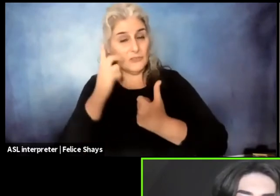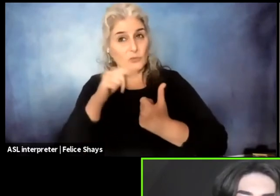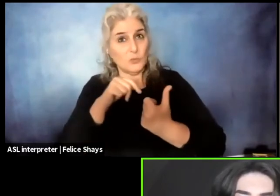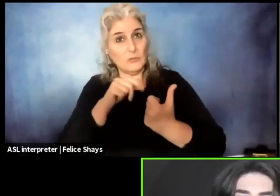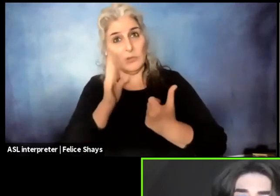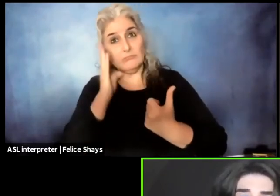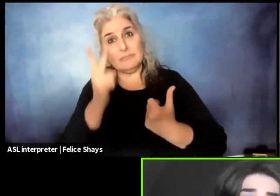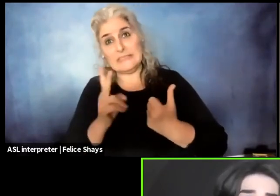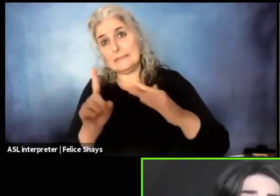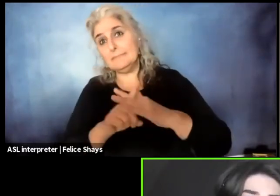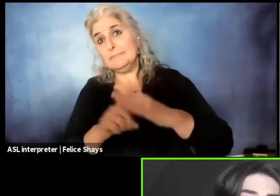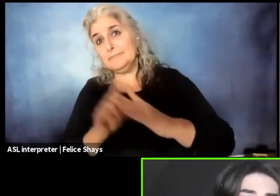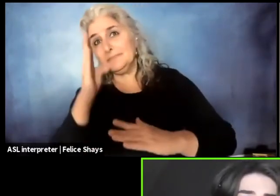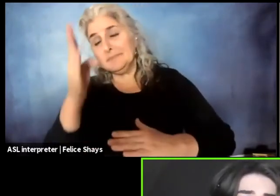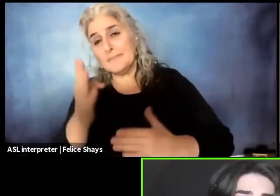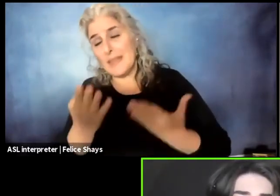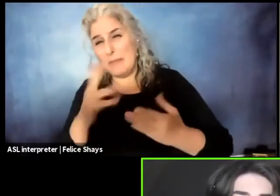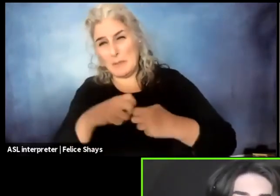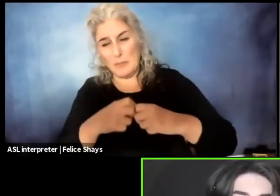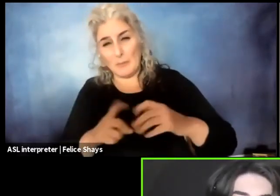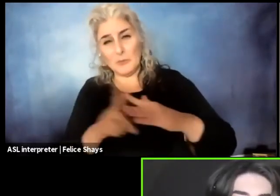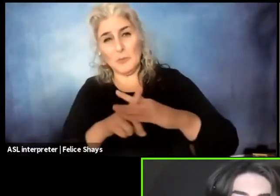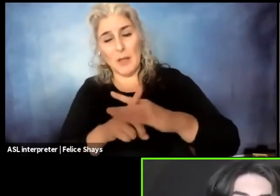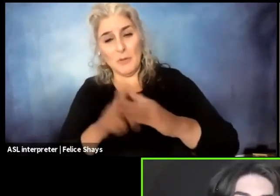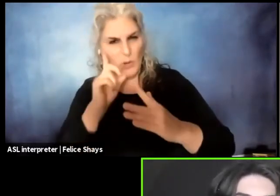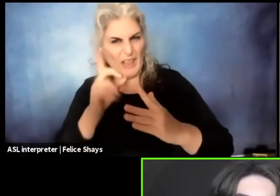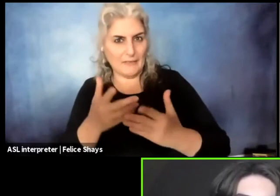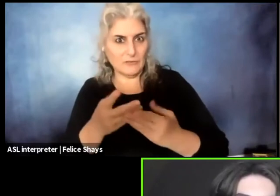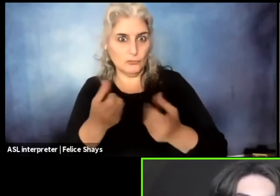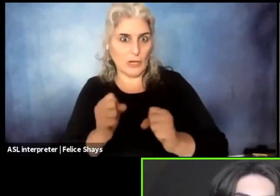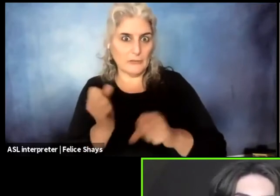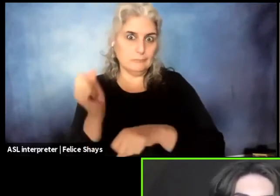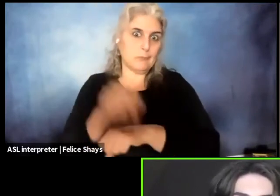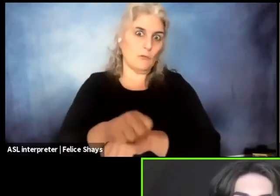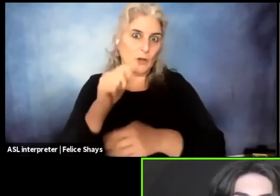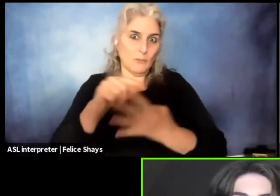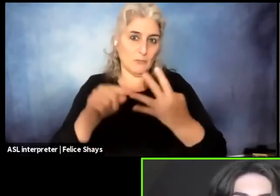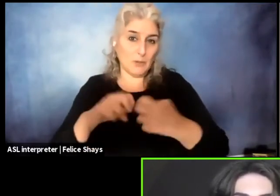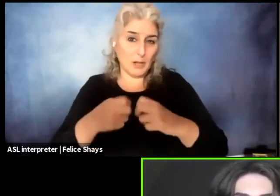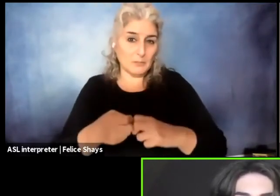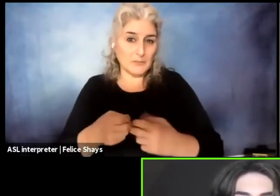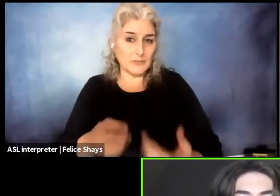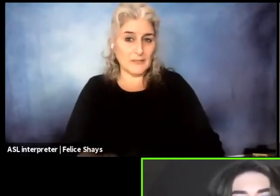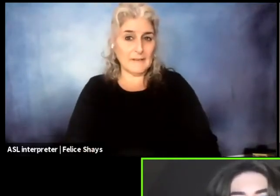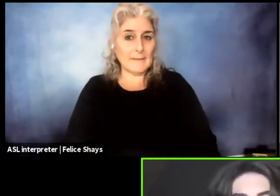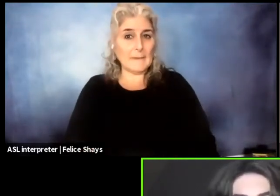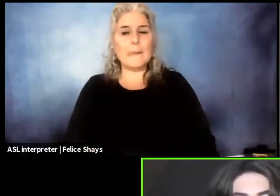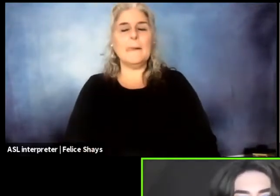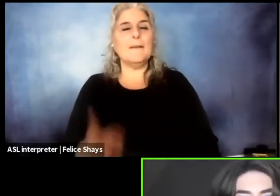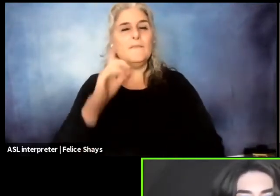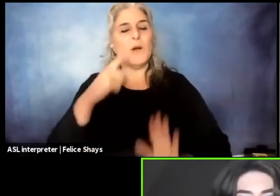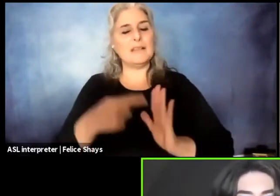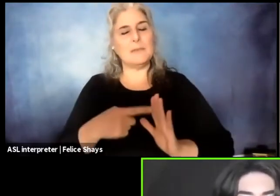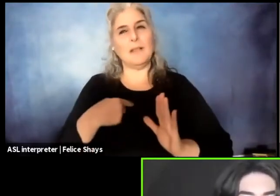the like far off as stumbling blocks potentially to come up against, or like areas for caution or concern? Because for me, when I think